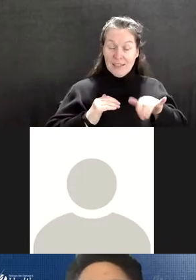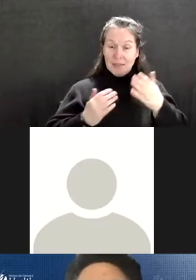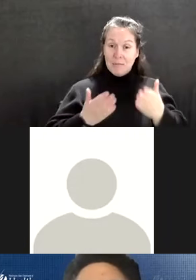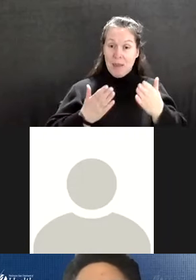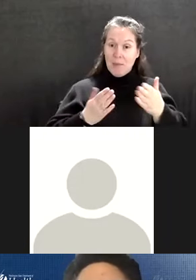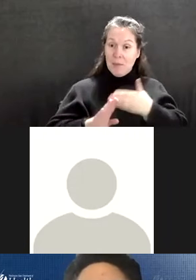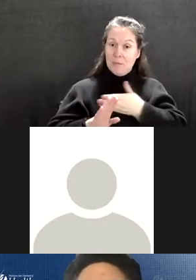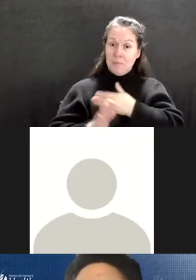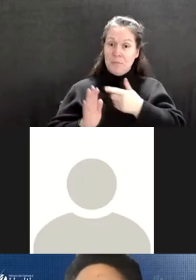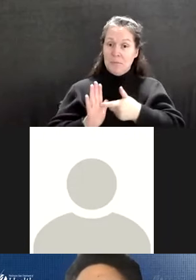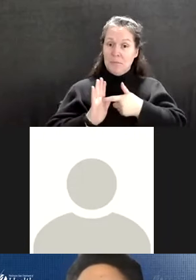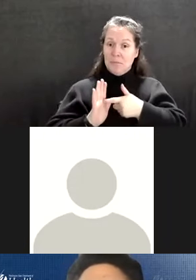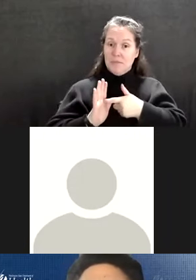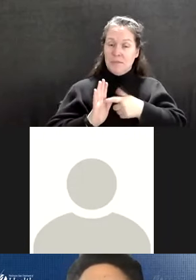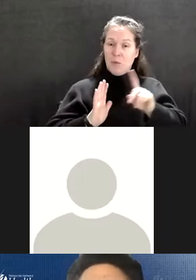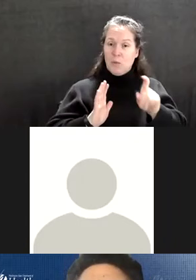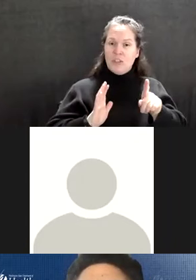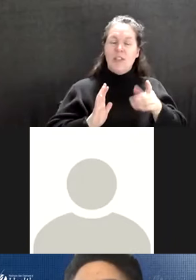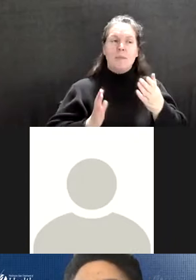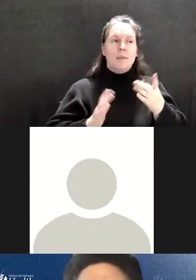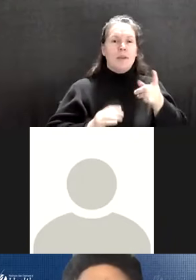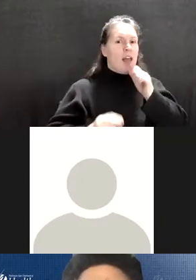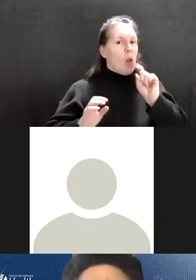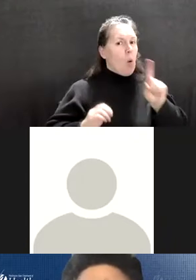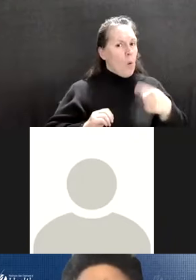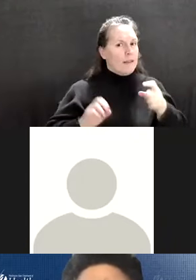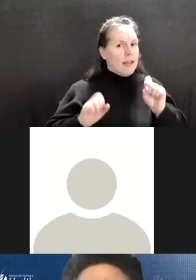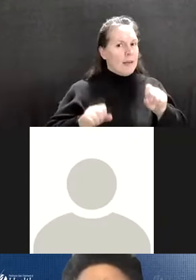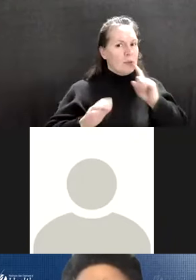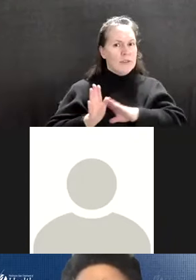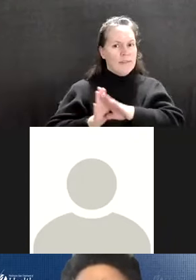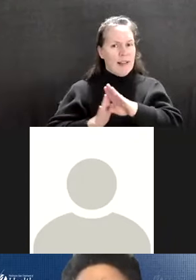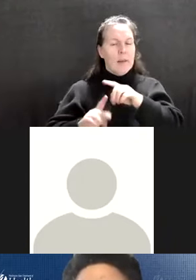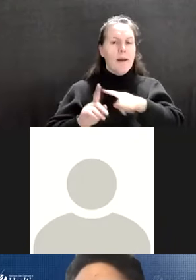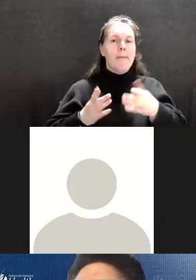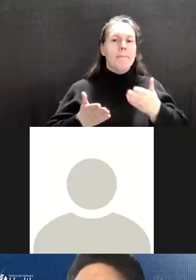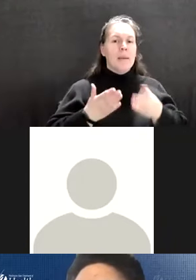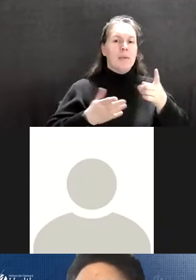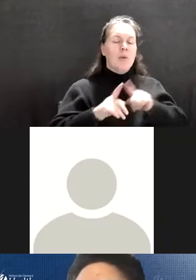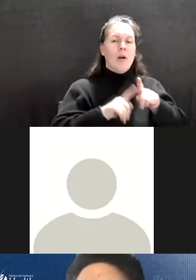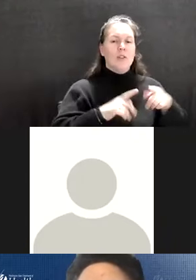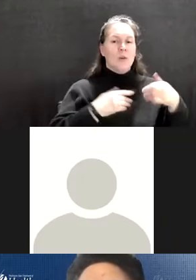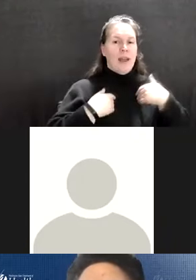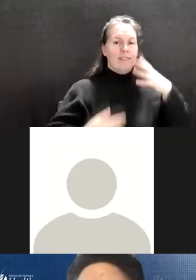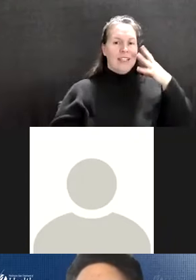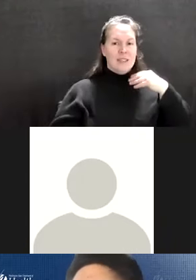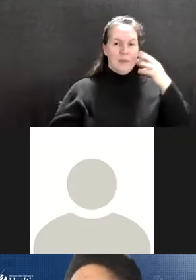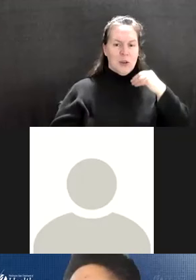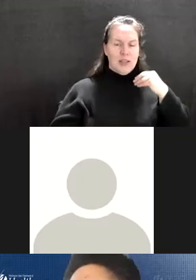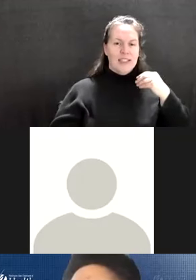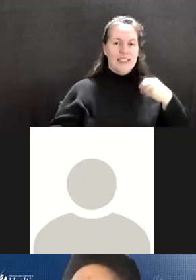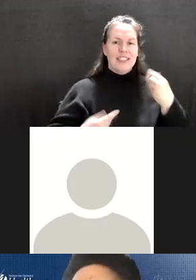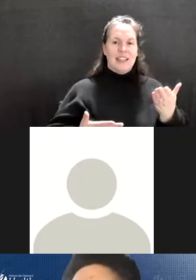that not only are you able to develop, but maybe you also have experience in delivering